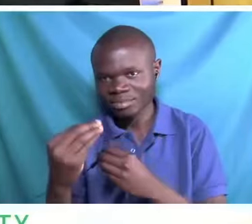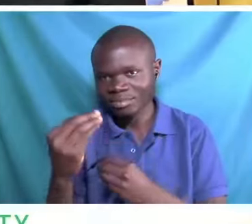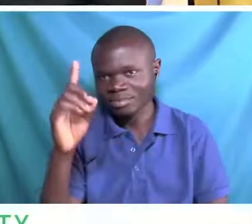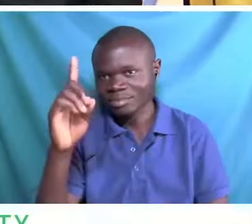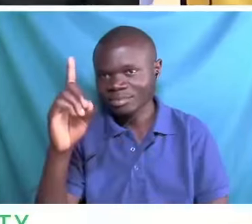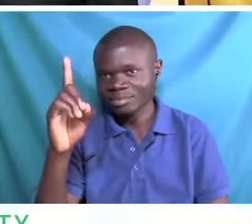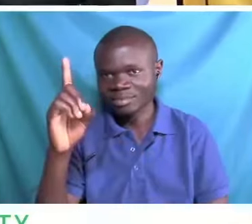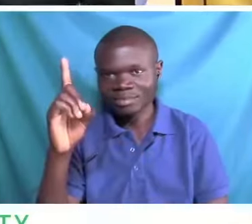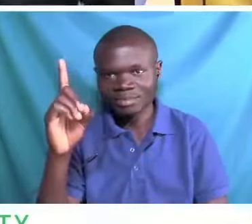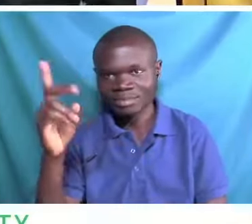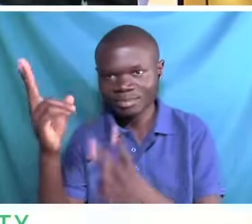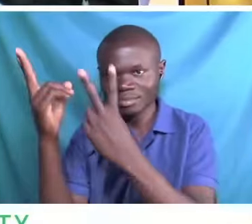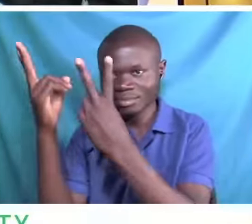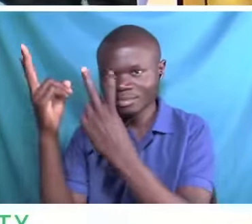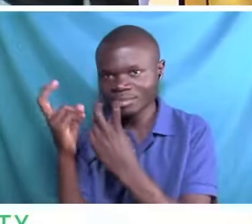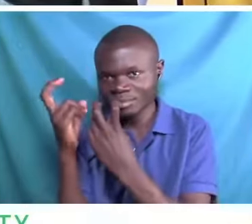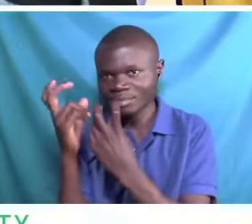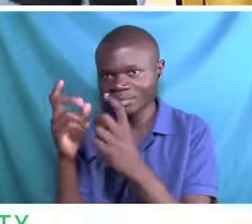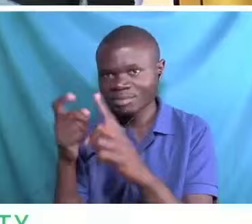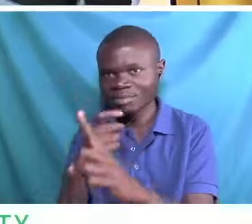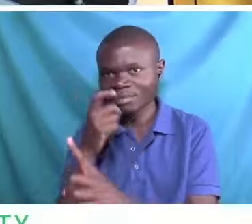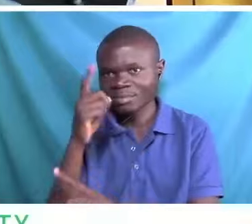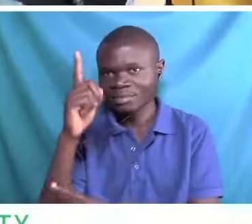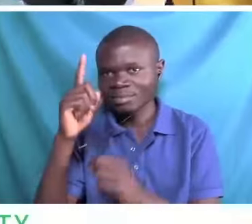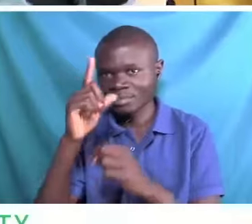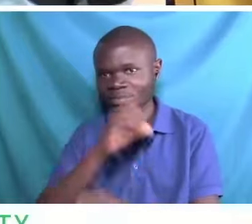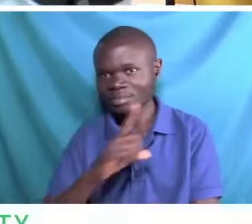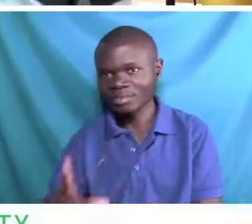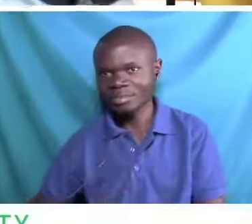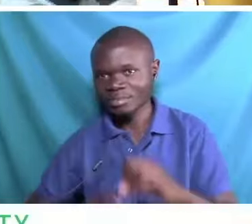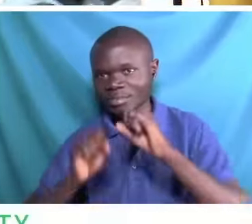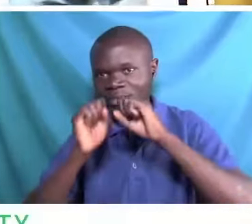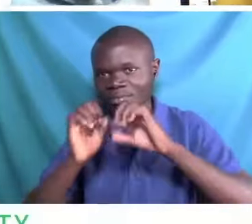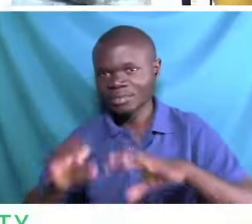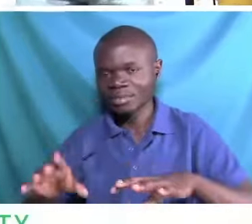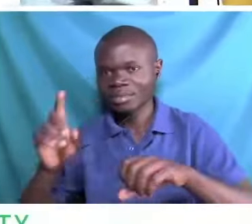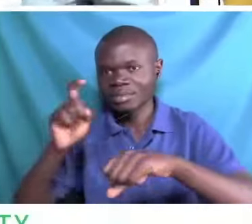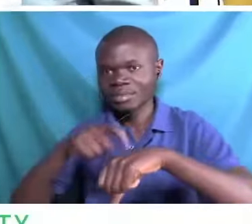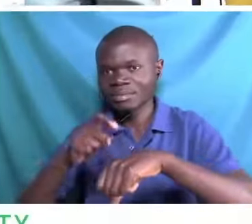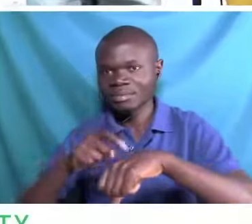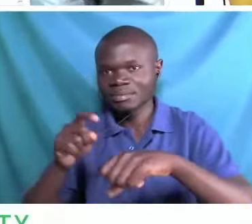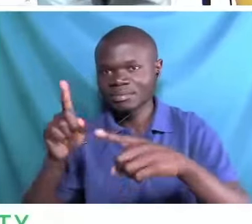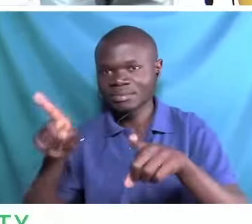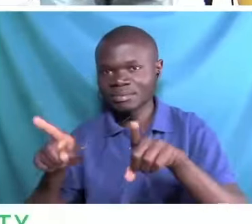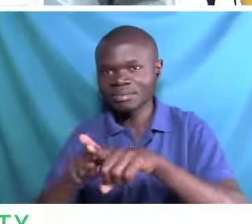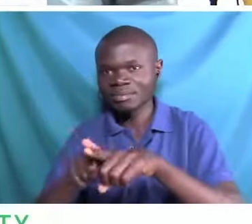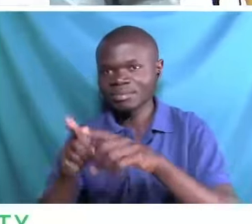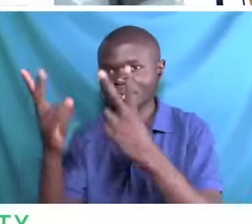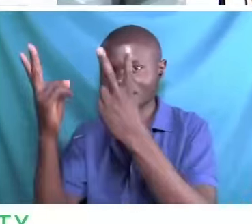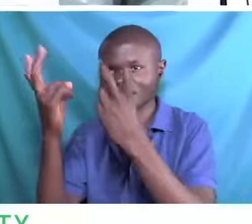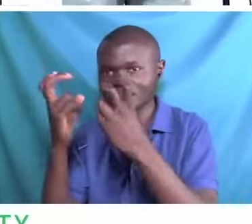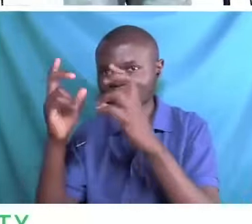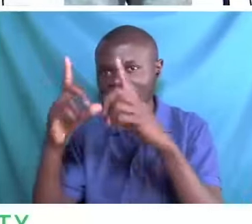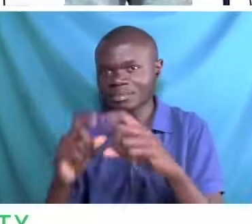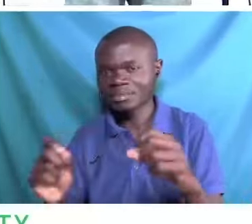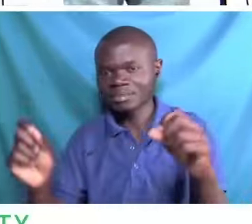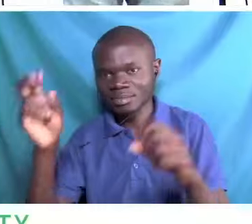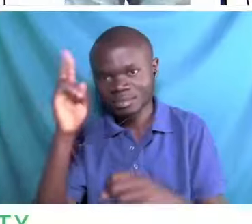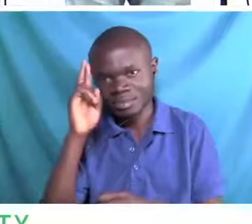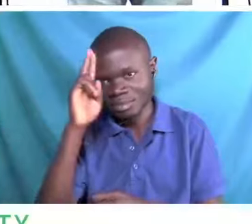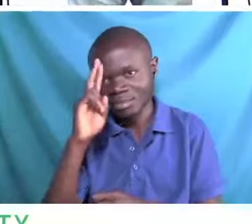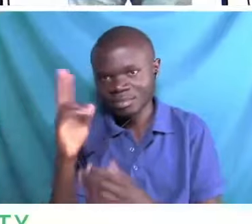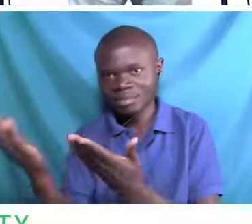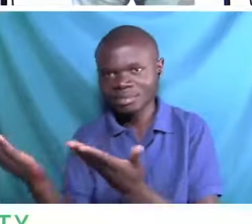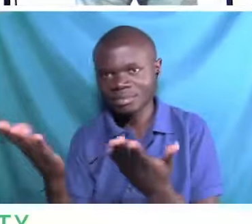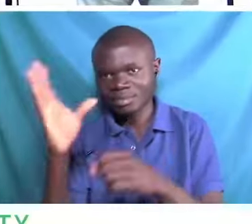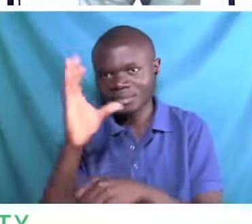you. We ask that, Lord, you bless our time even as we hear your word. We ask that the reason why you brought us to church will